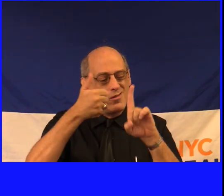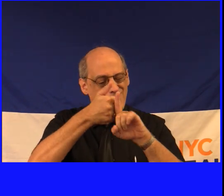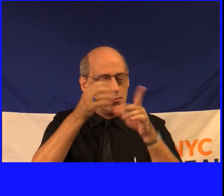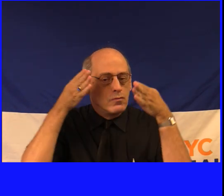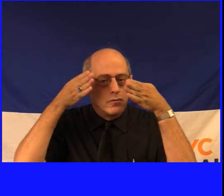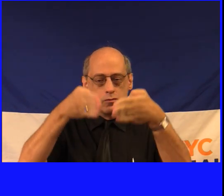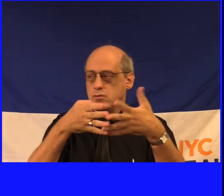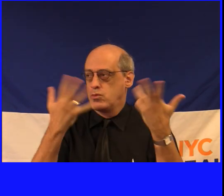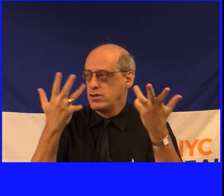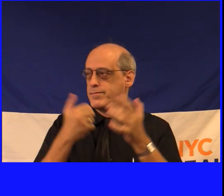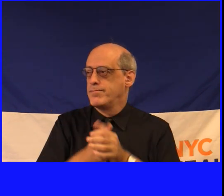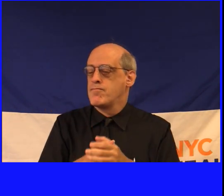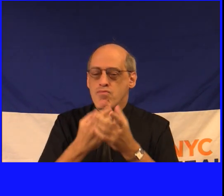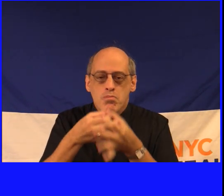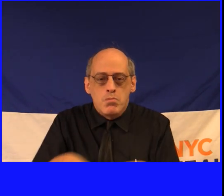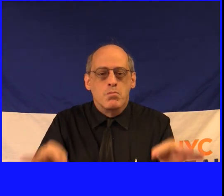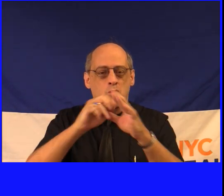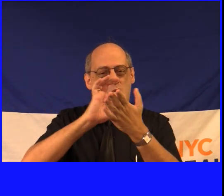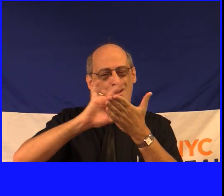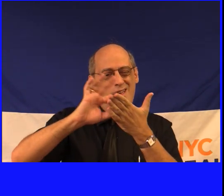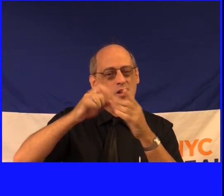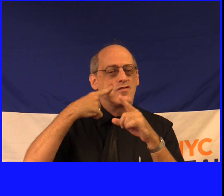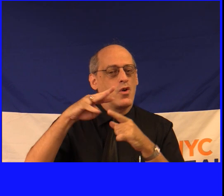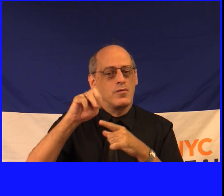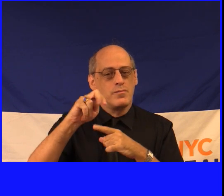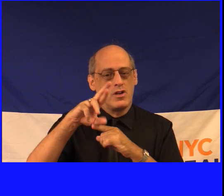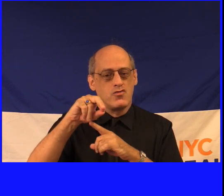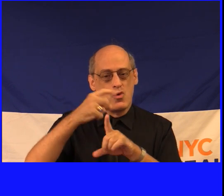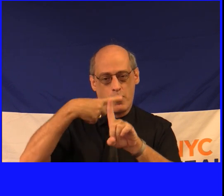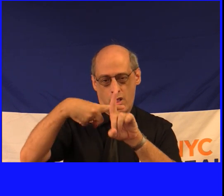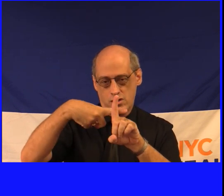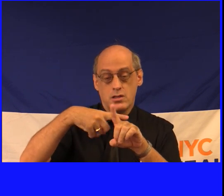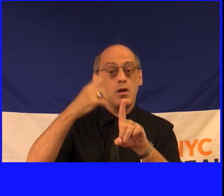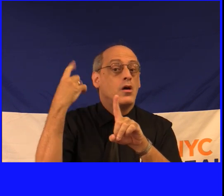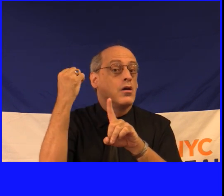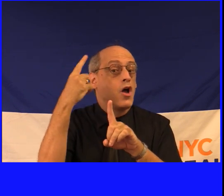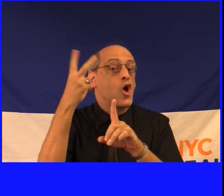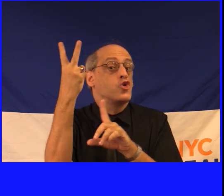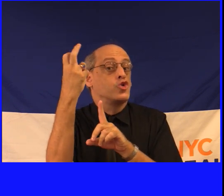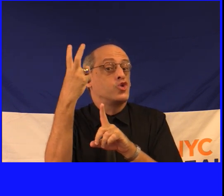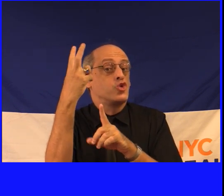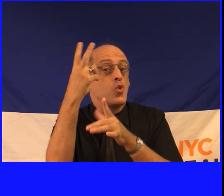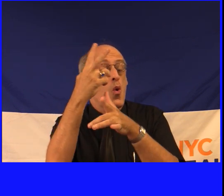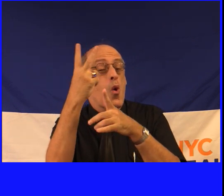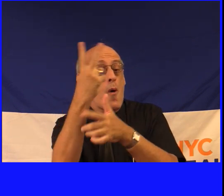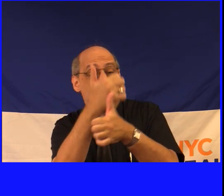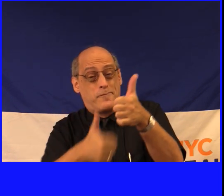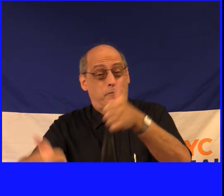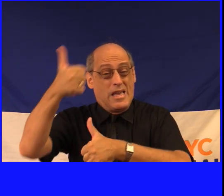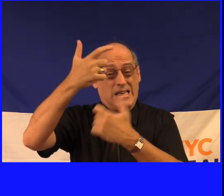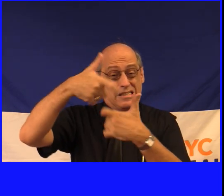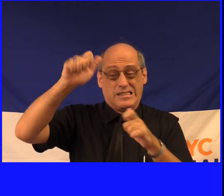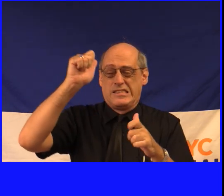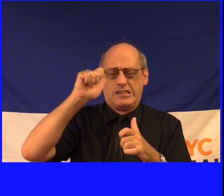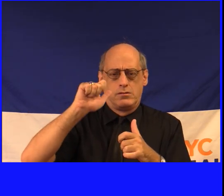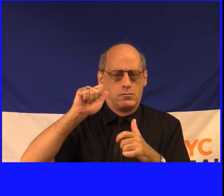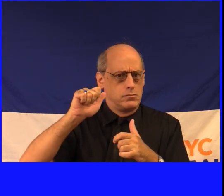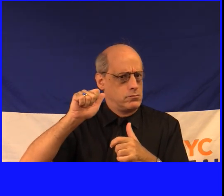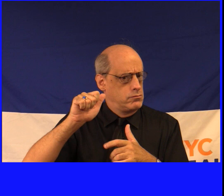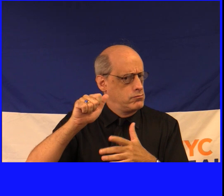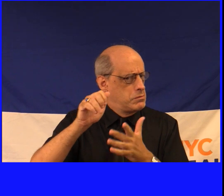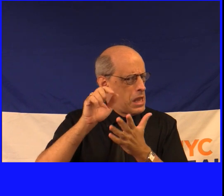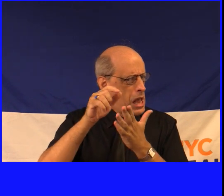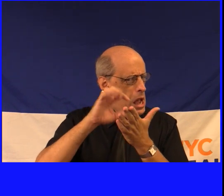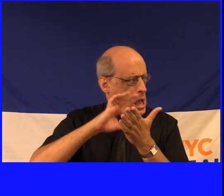the critical accounts of Metro Plus, but the two largest ones are, of course, claims payable and premiums revenue.